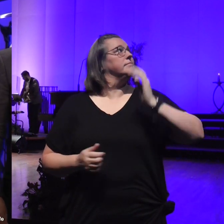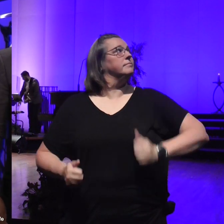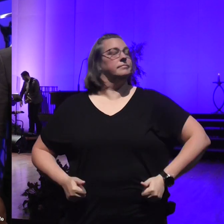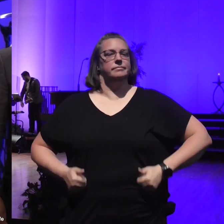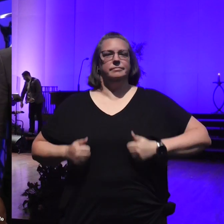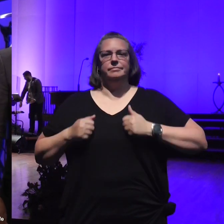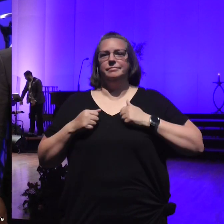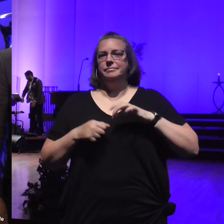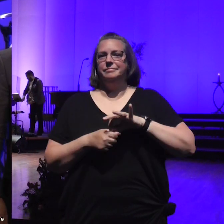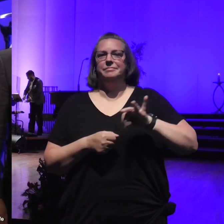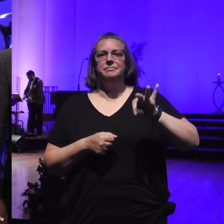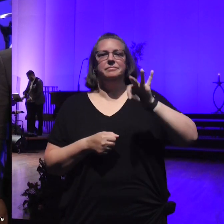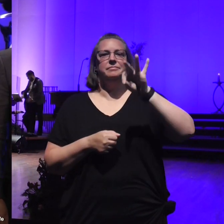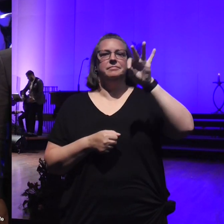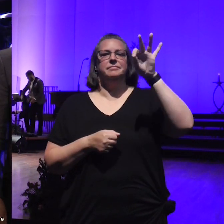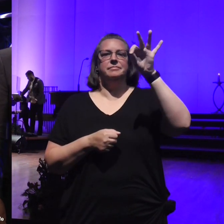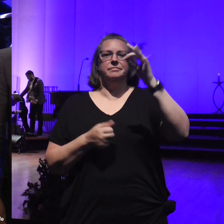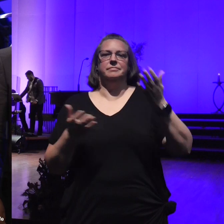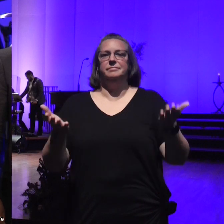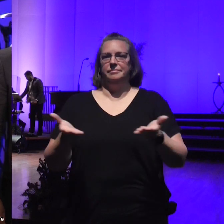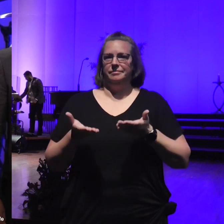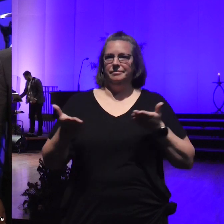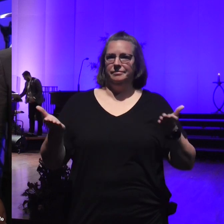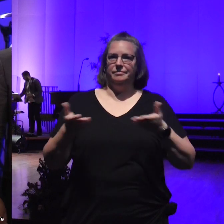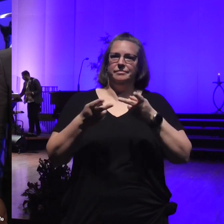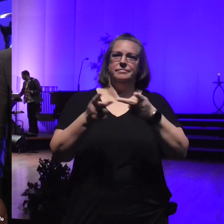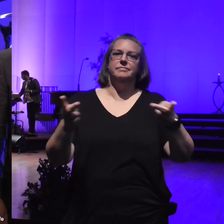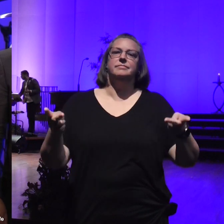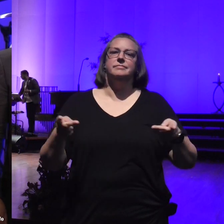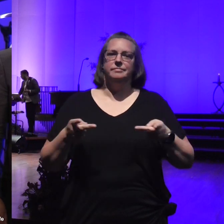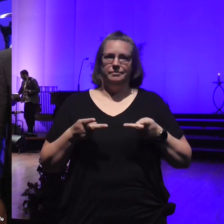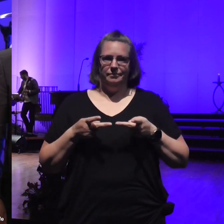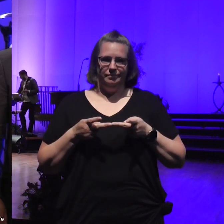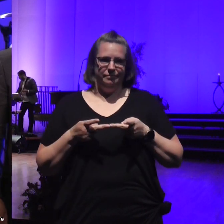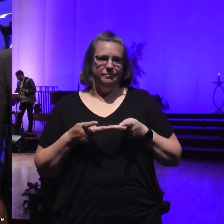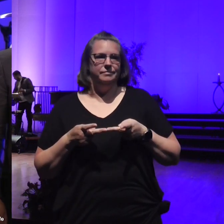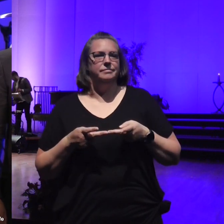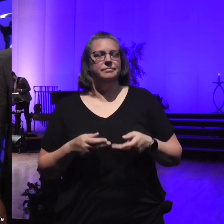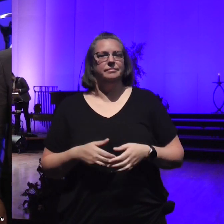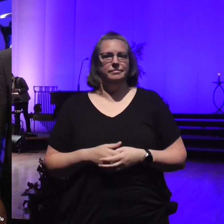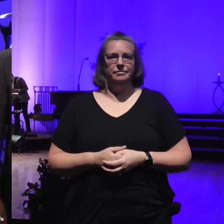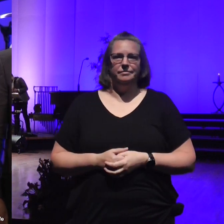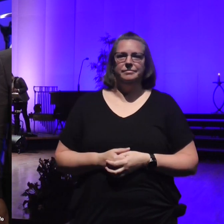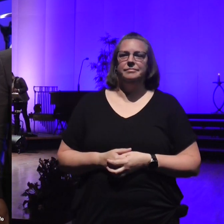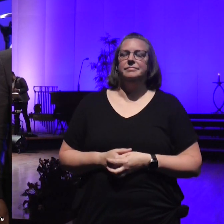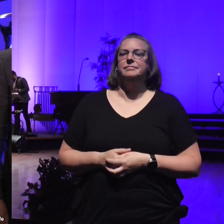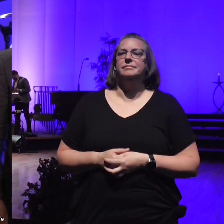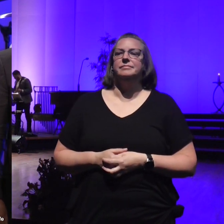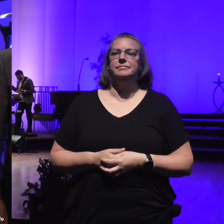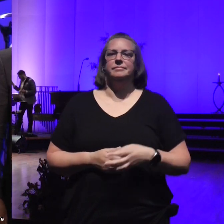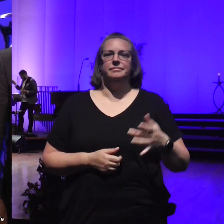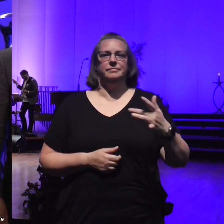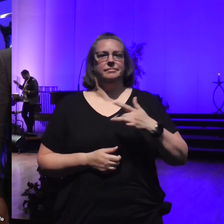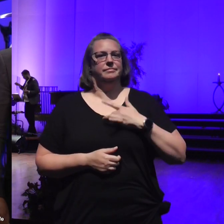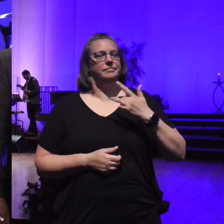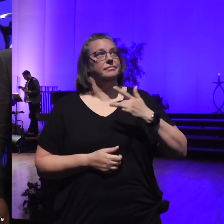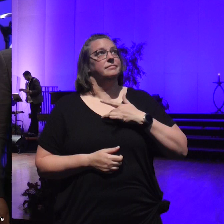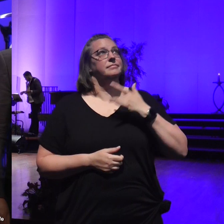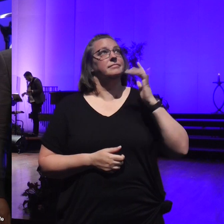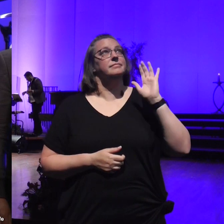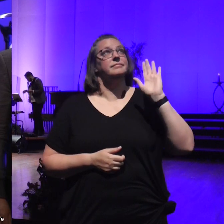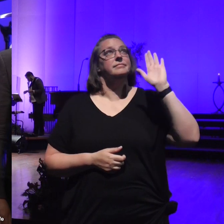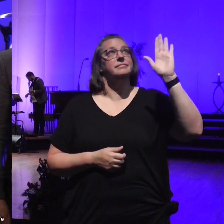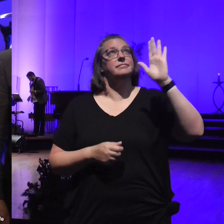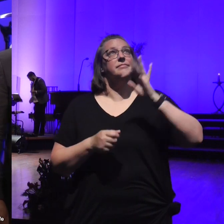Surely the presence of God is in this place. I